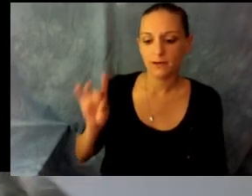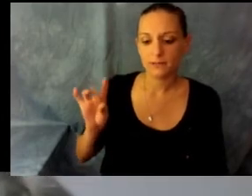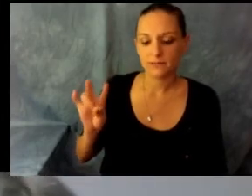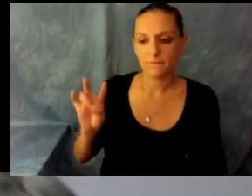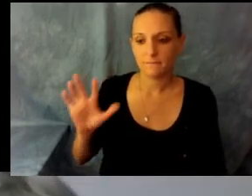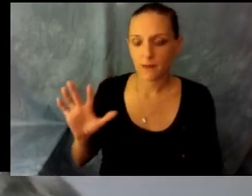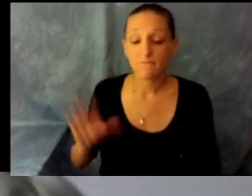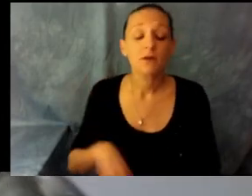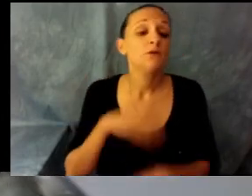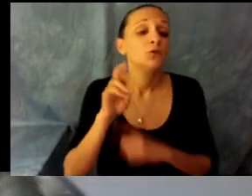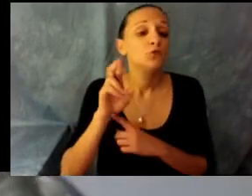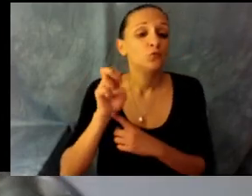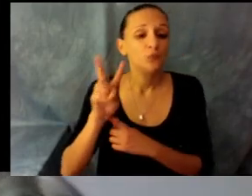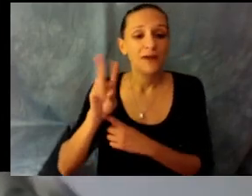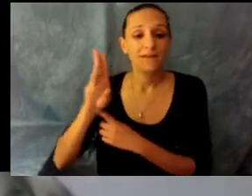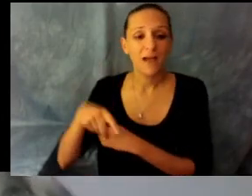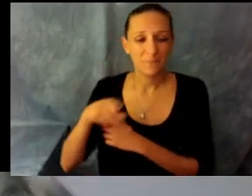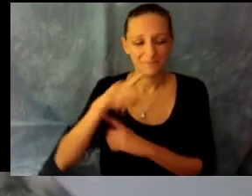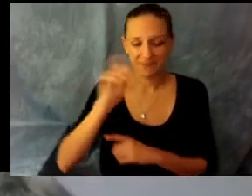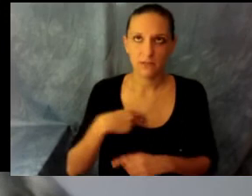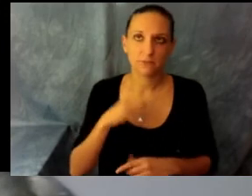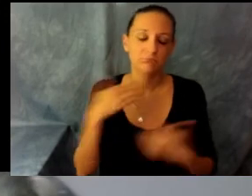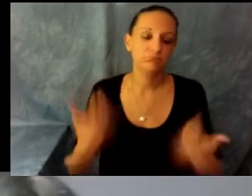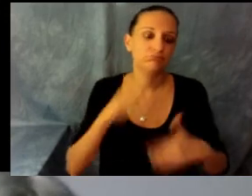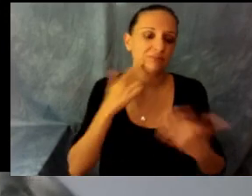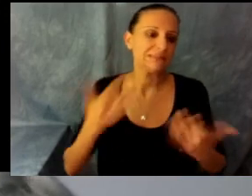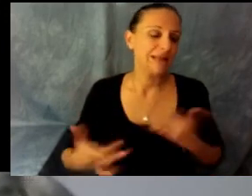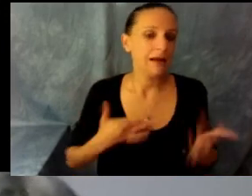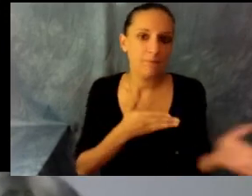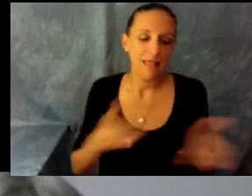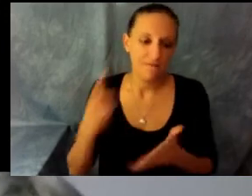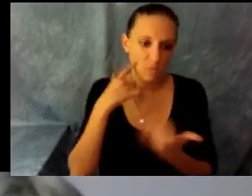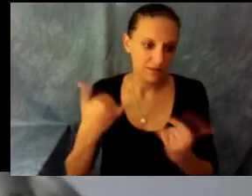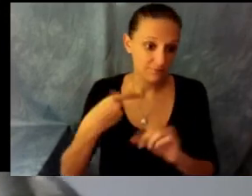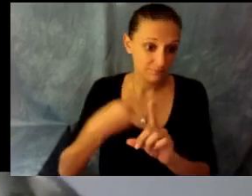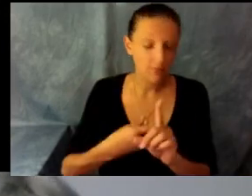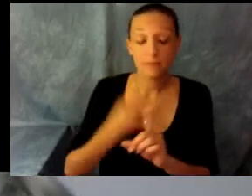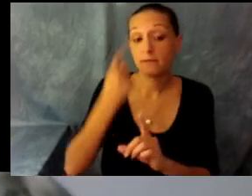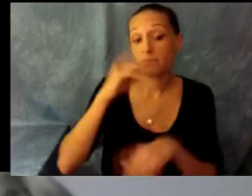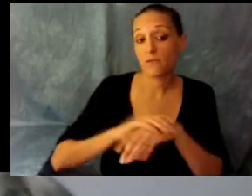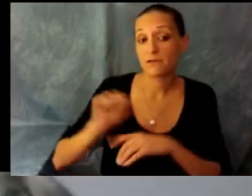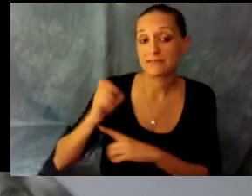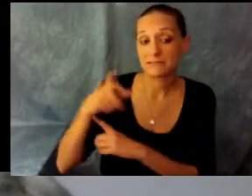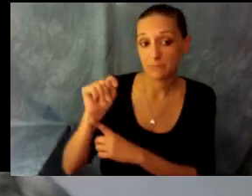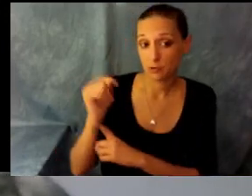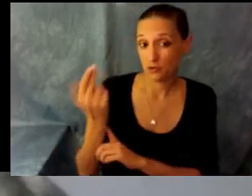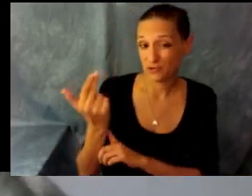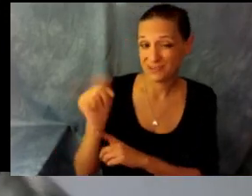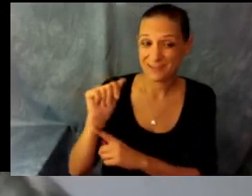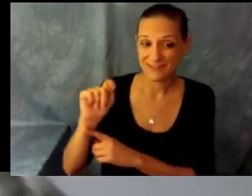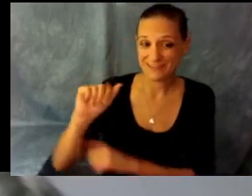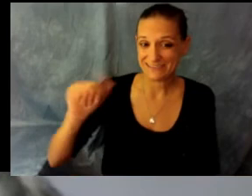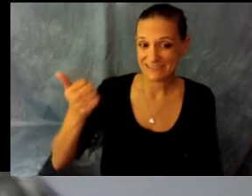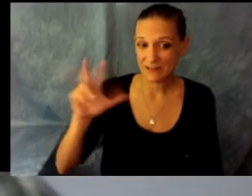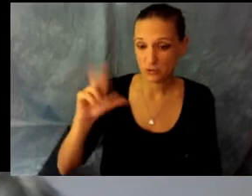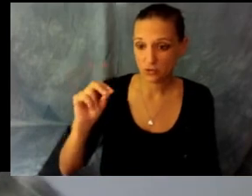Rev Up Texas has some very exciting plans for this month. We have on September 13th at 10:30, Good